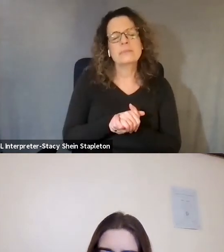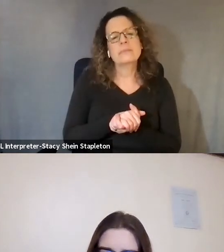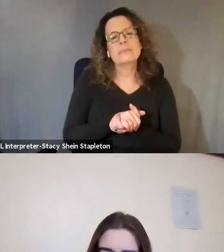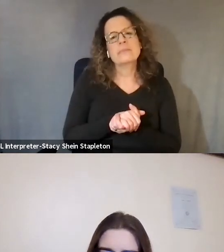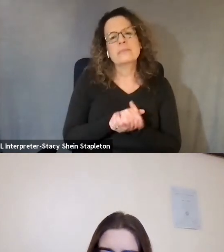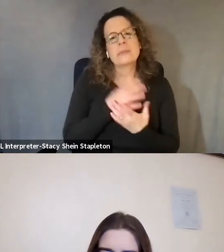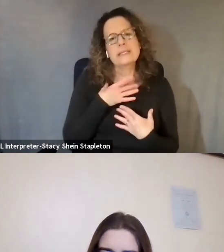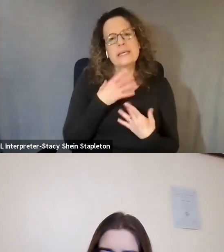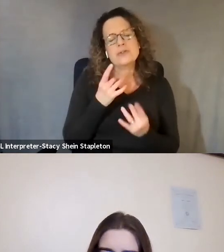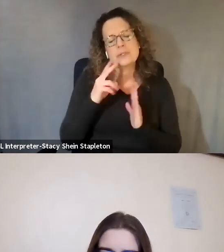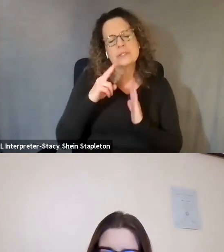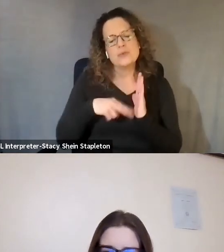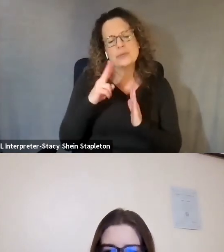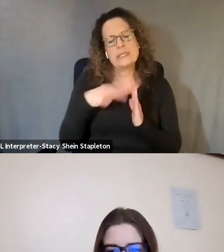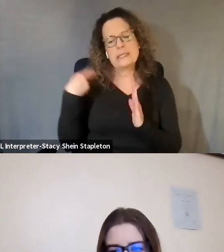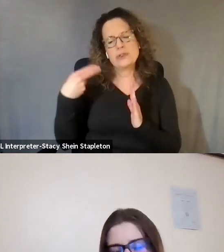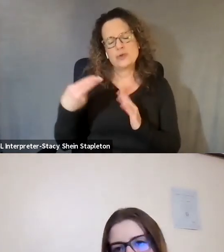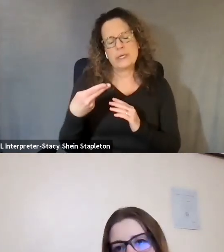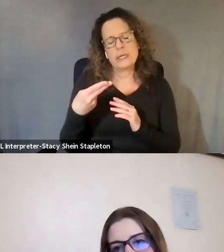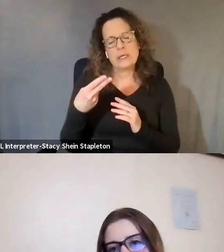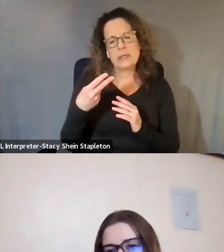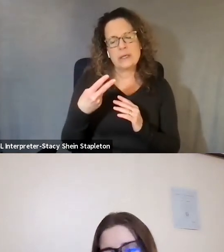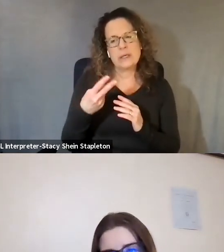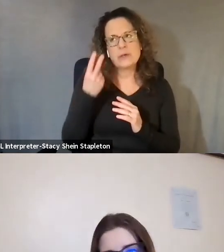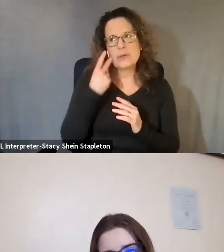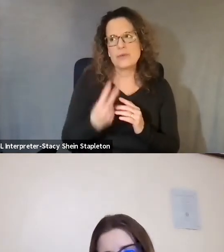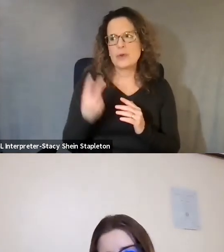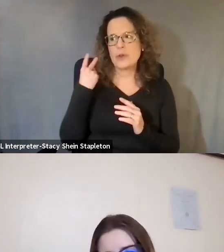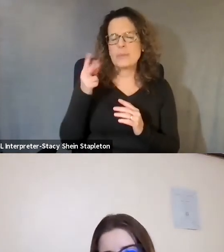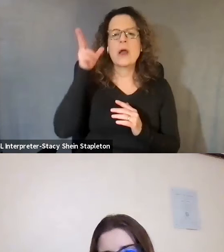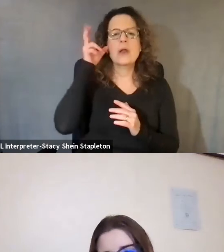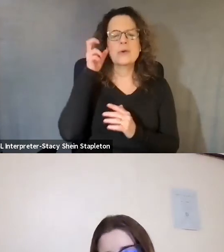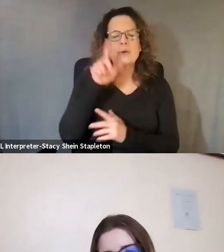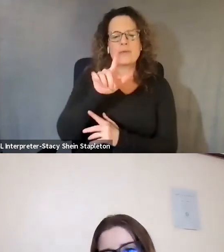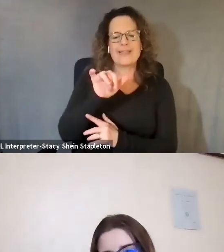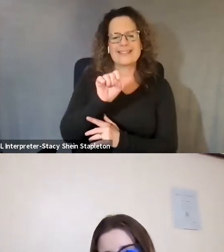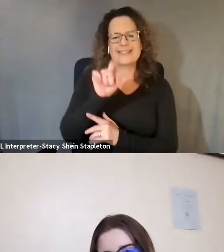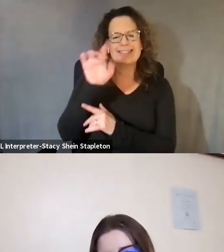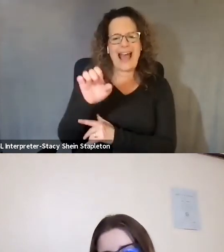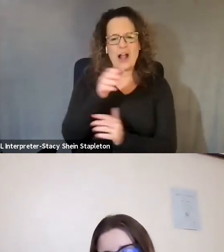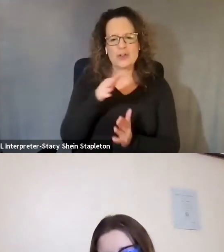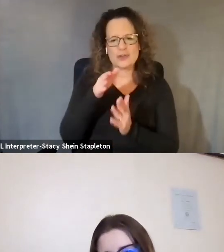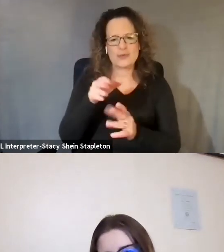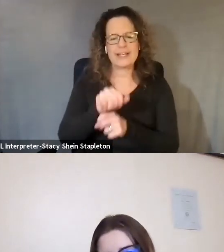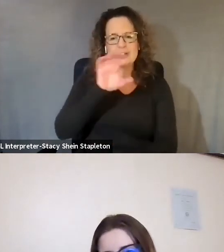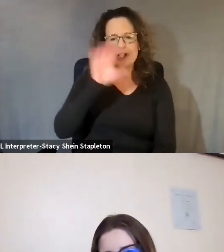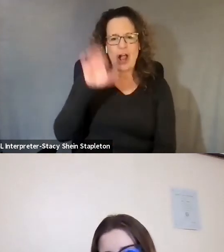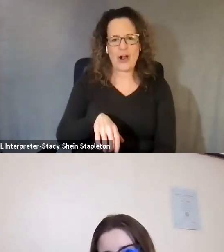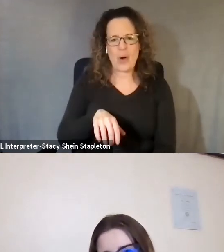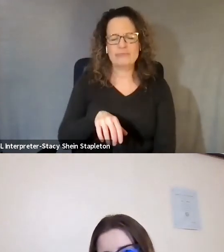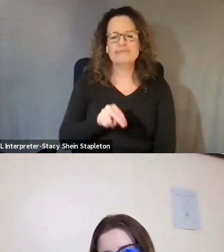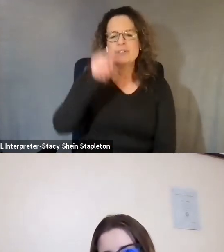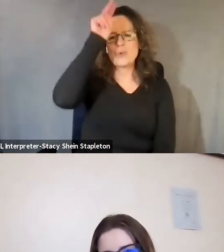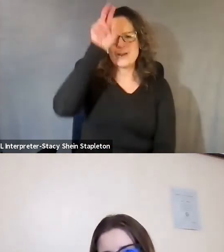they're an interesting read, but if you look back, you've all heard of LaSalle Street in Chicago, the north-south artery